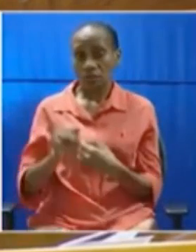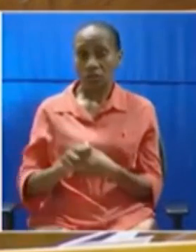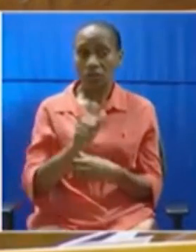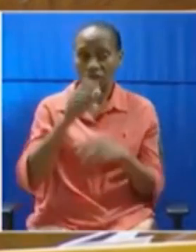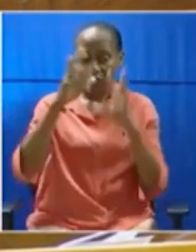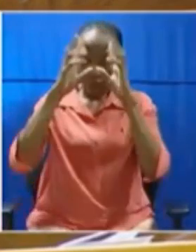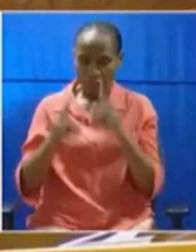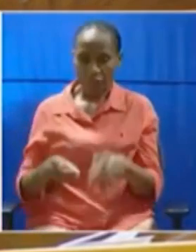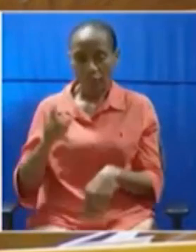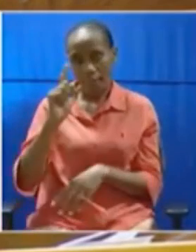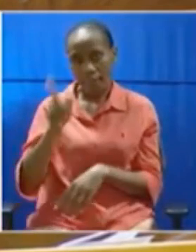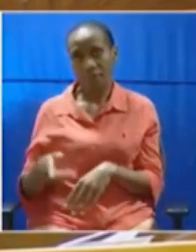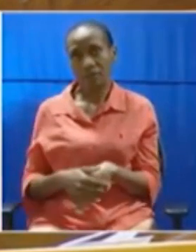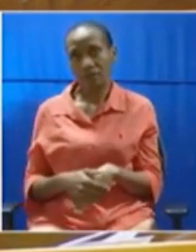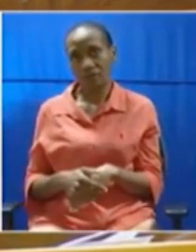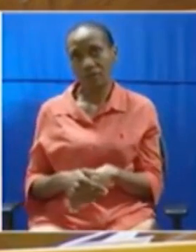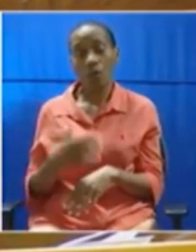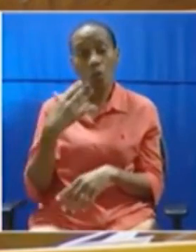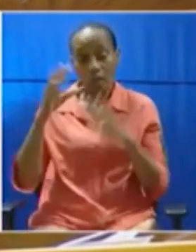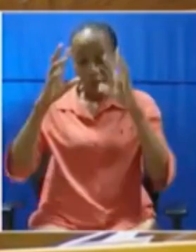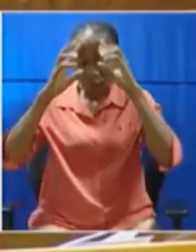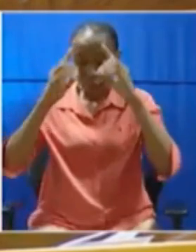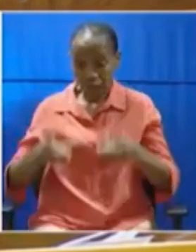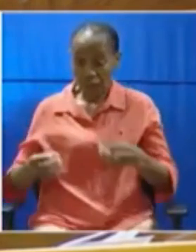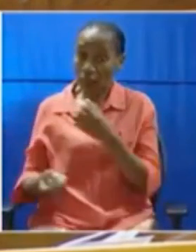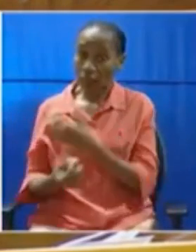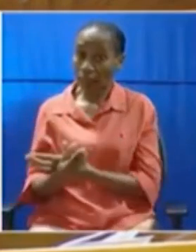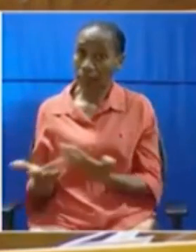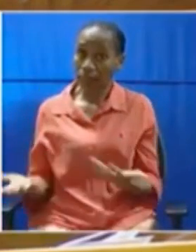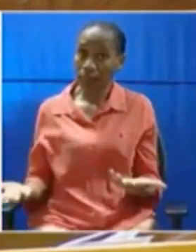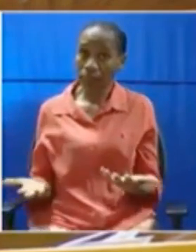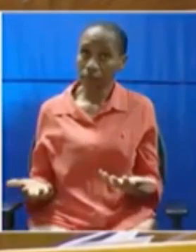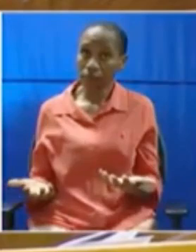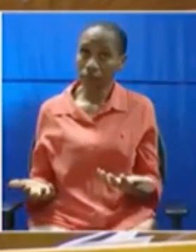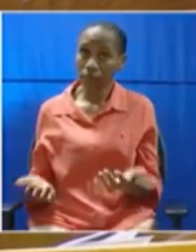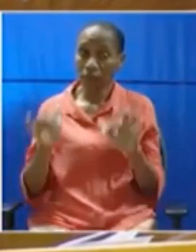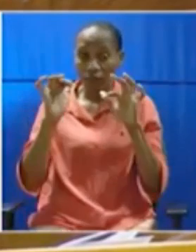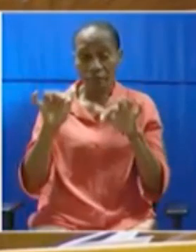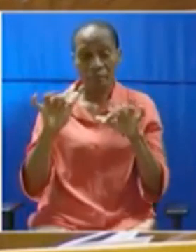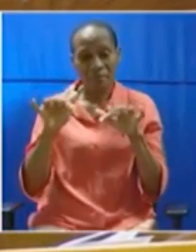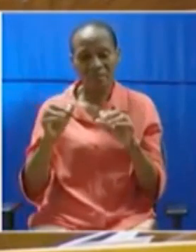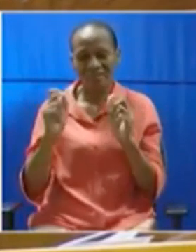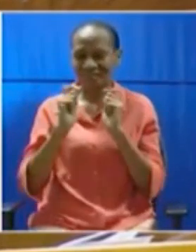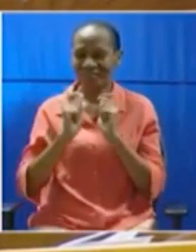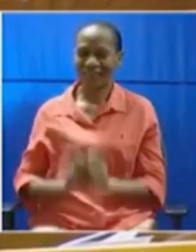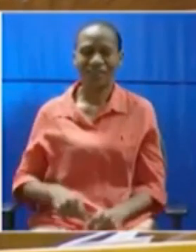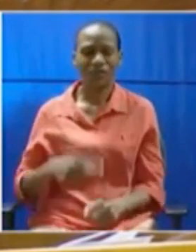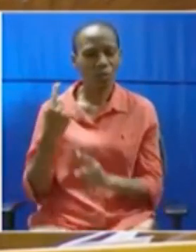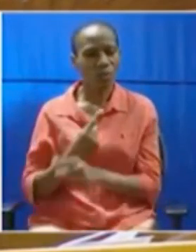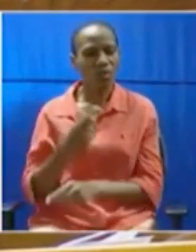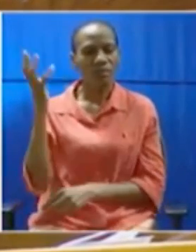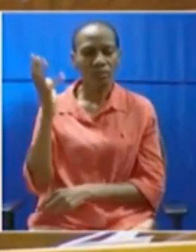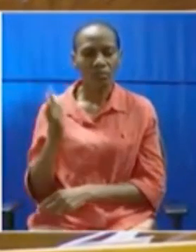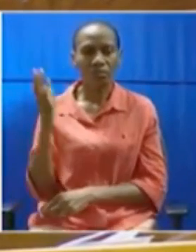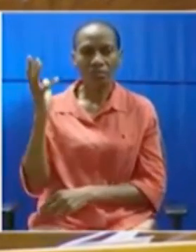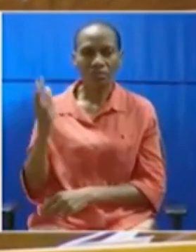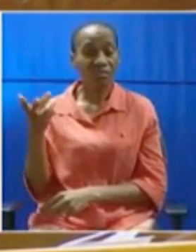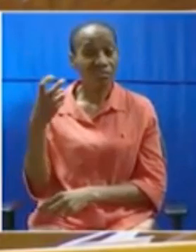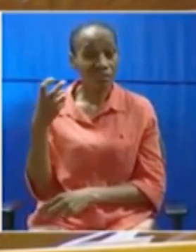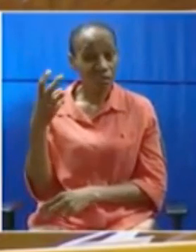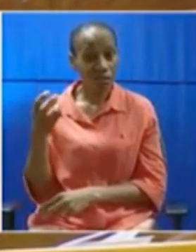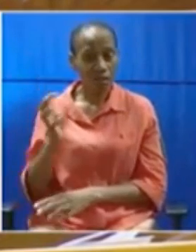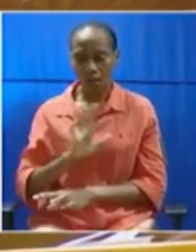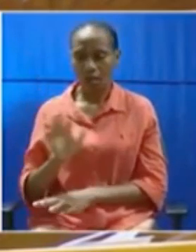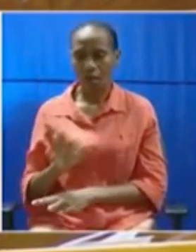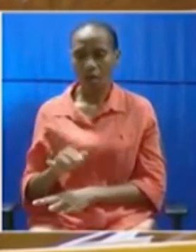decision. And when this country makes a decision, they are tired of just the talk, Mr. President. They are going to make a